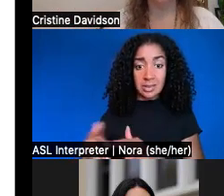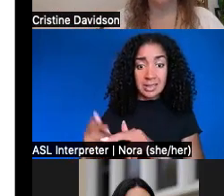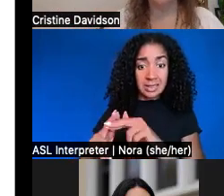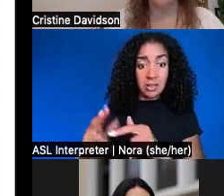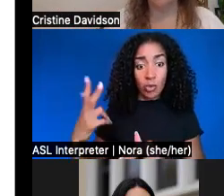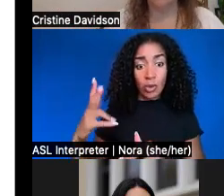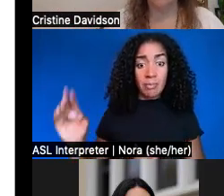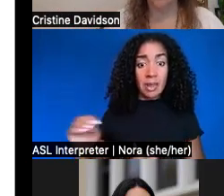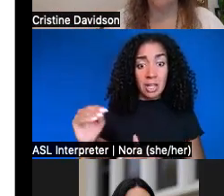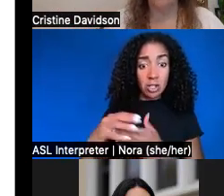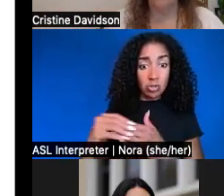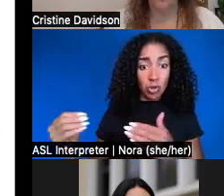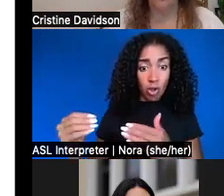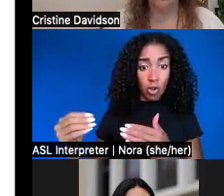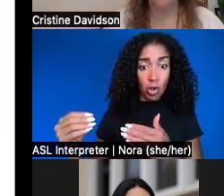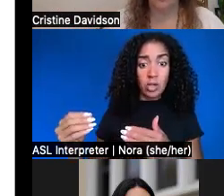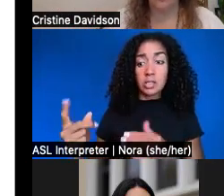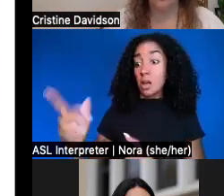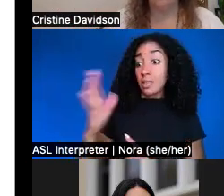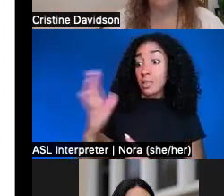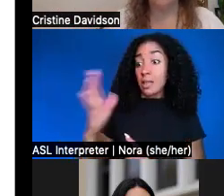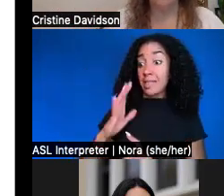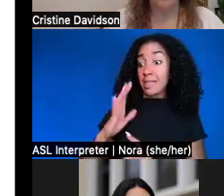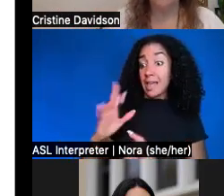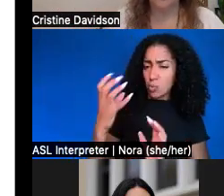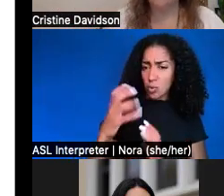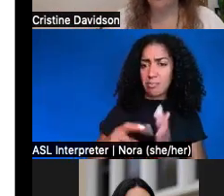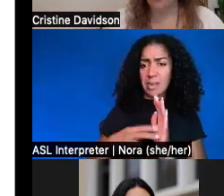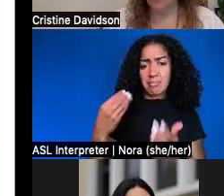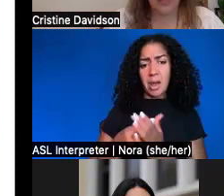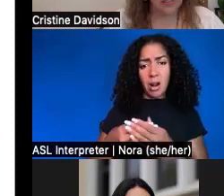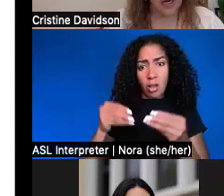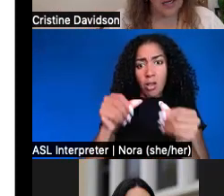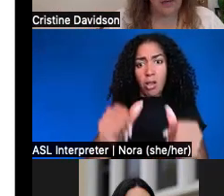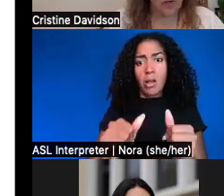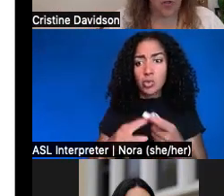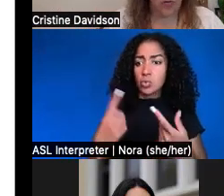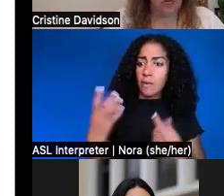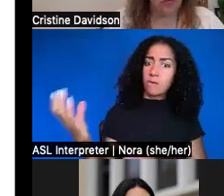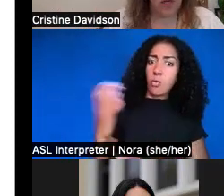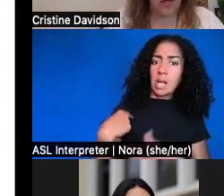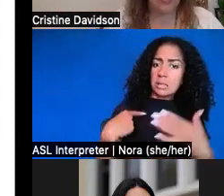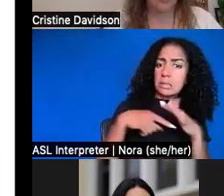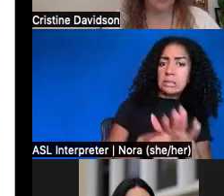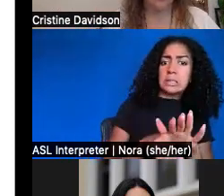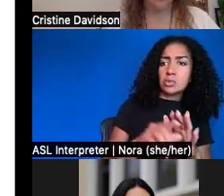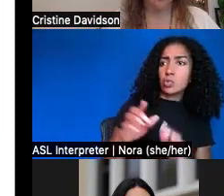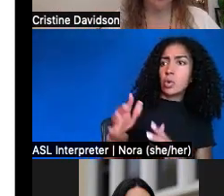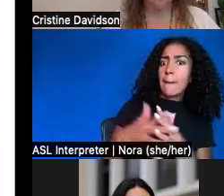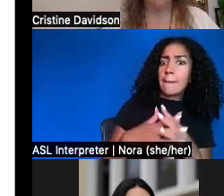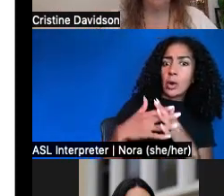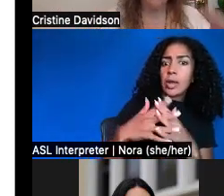assimilate us into dominant culture, a lot of money. And one thing that I never knew is